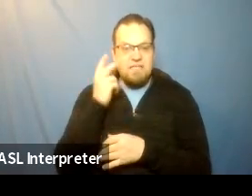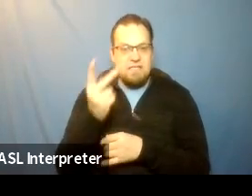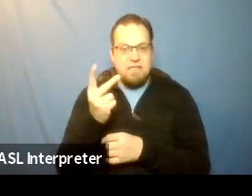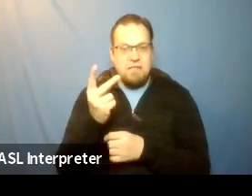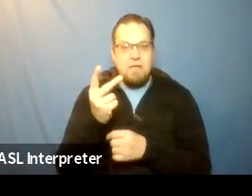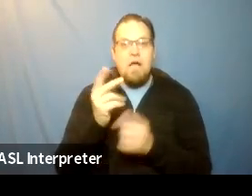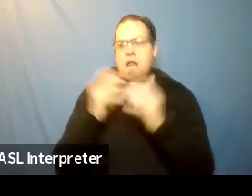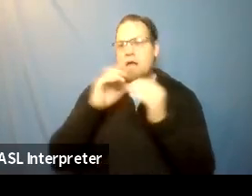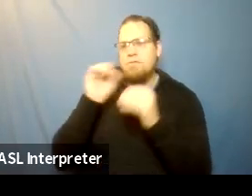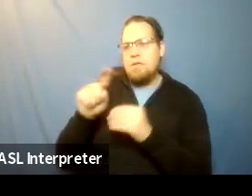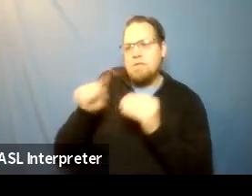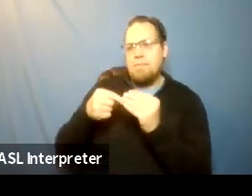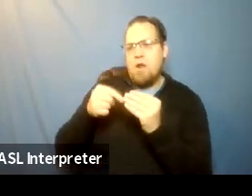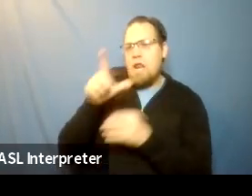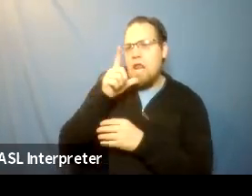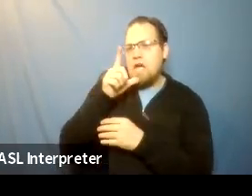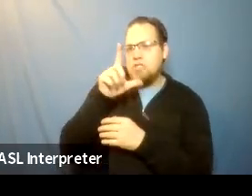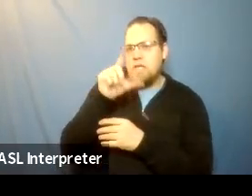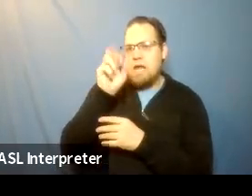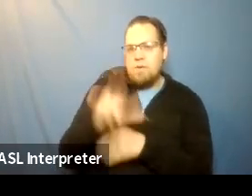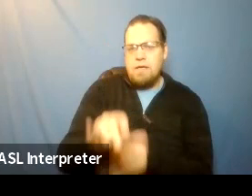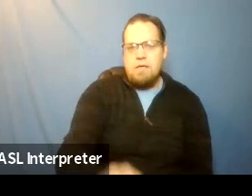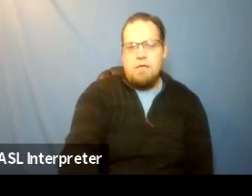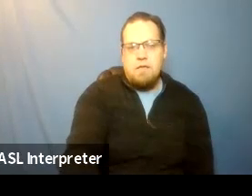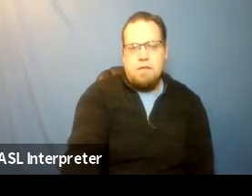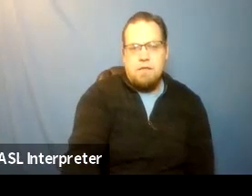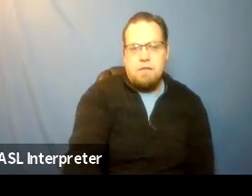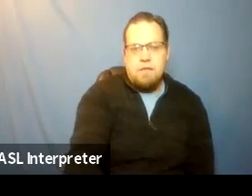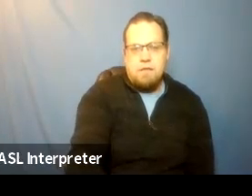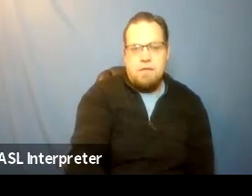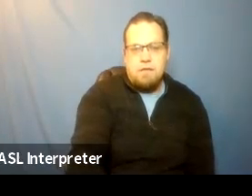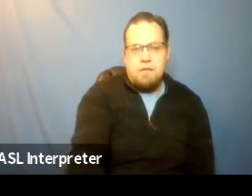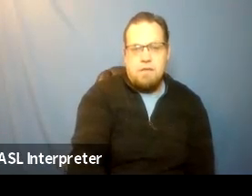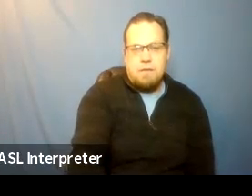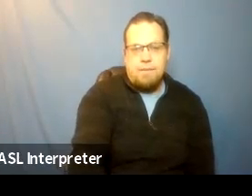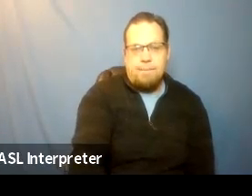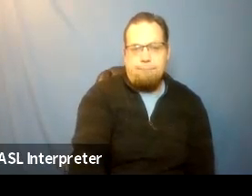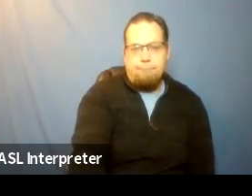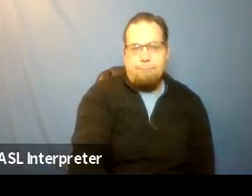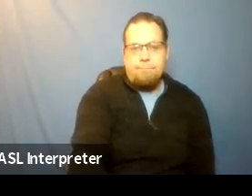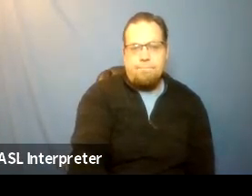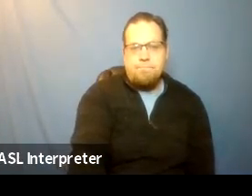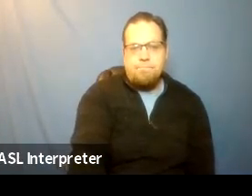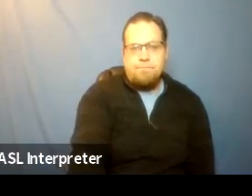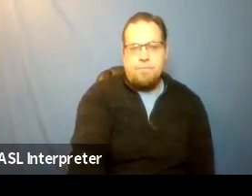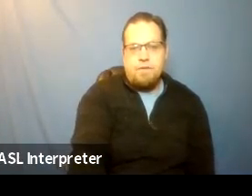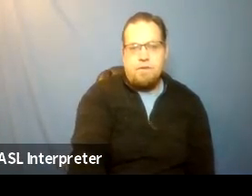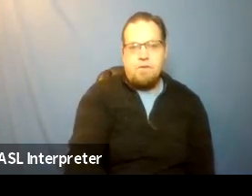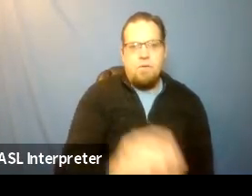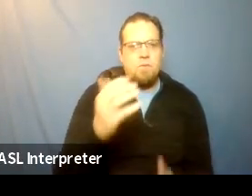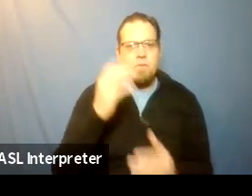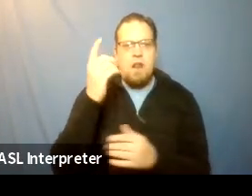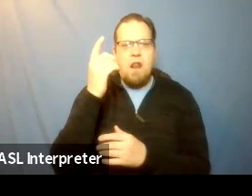of questions about lunch, Larry. I'm sorry? What will lunches look like? What will lunches look